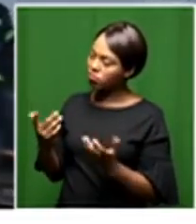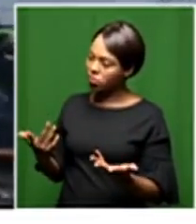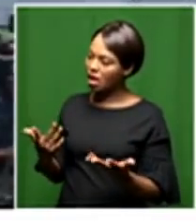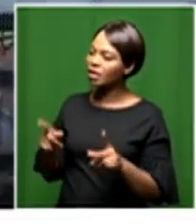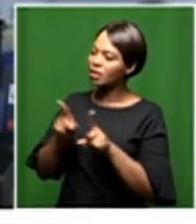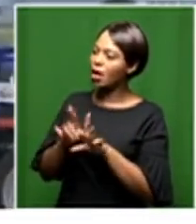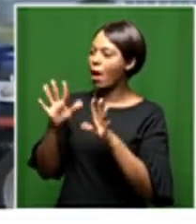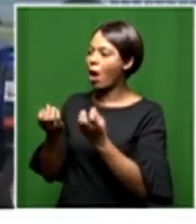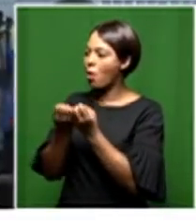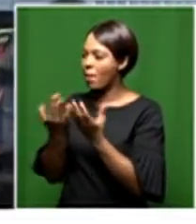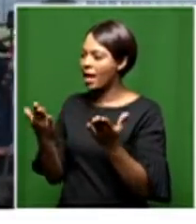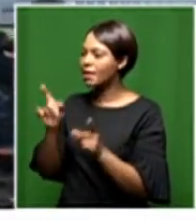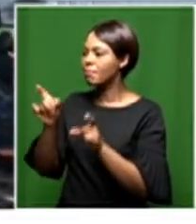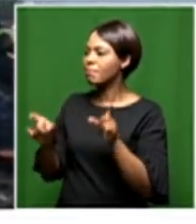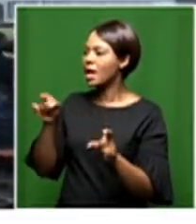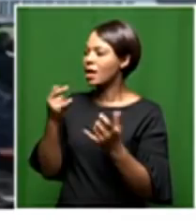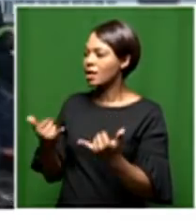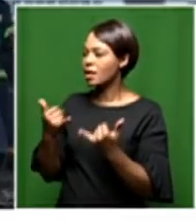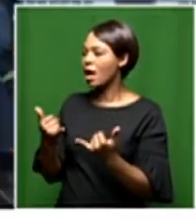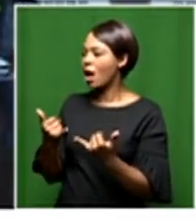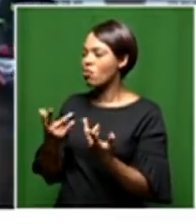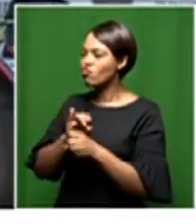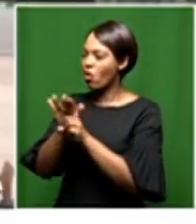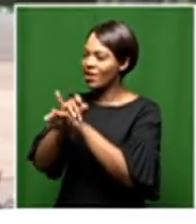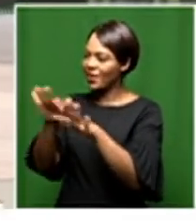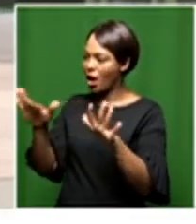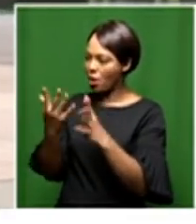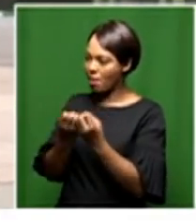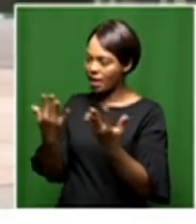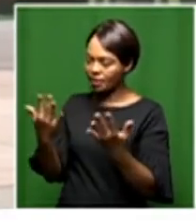and how many cases has the country had to date?